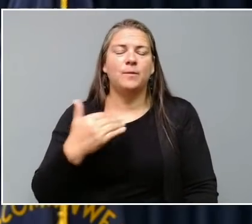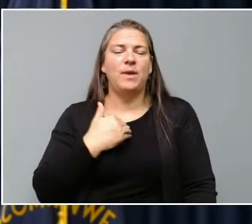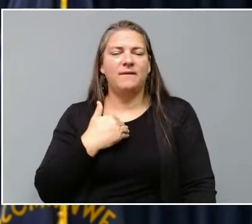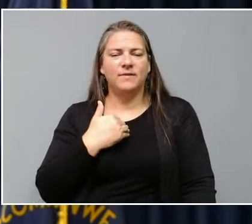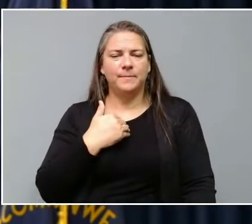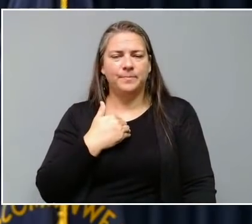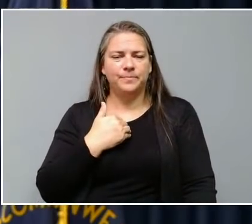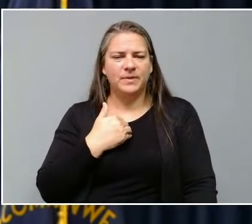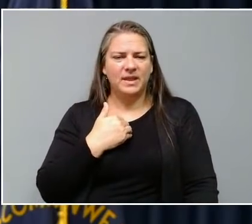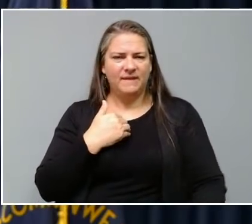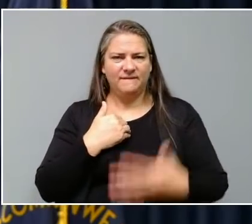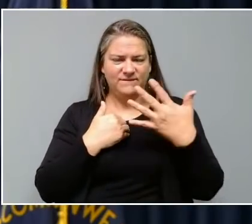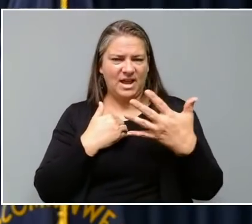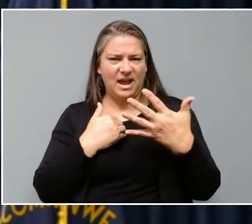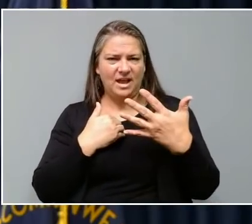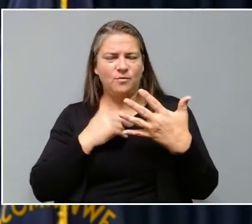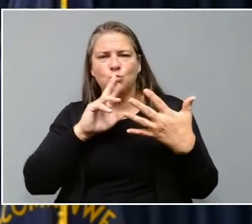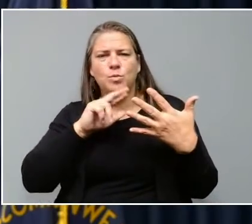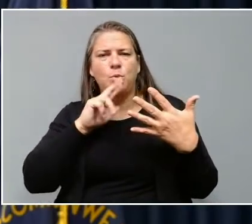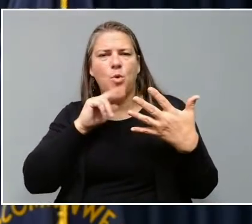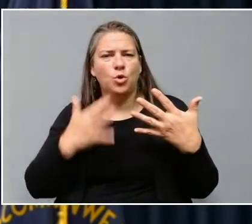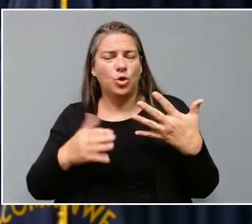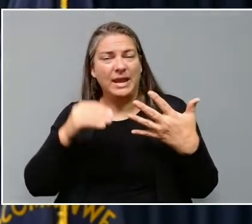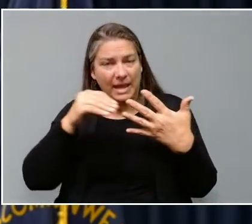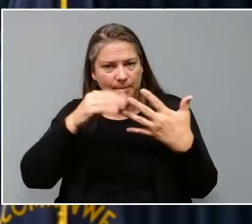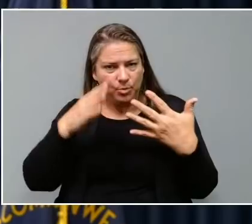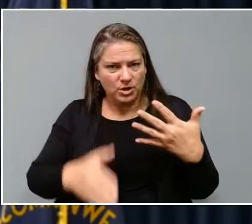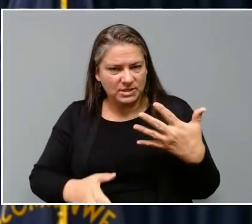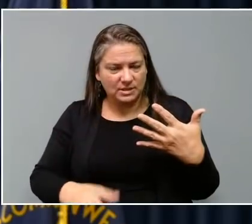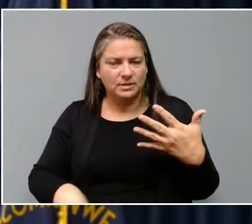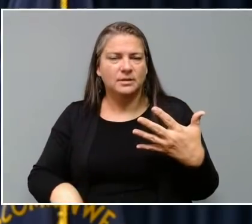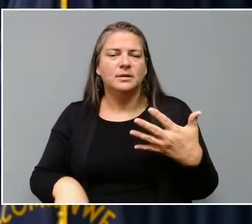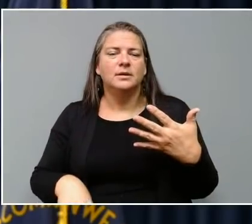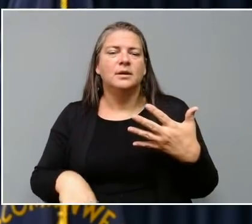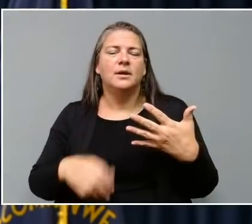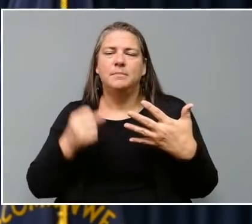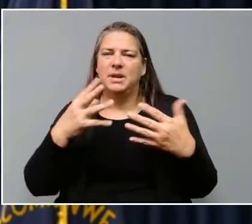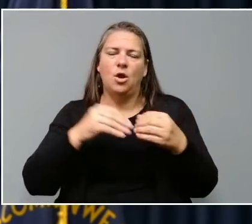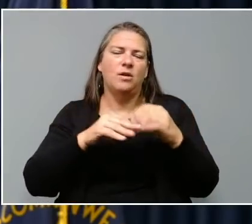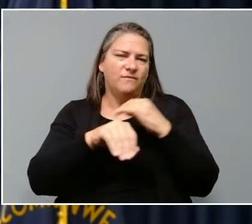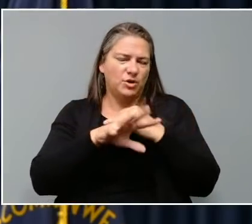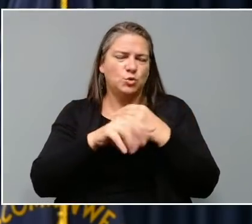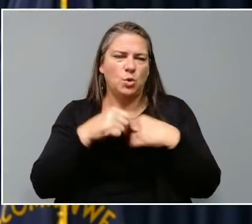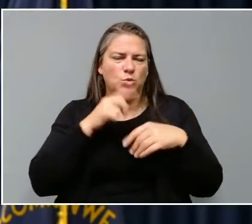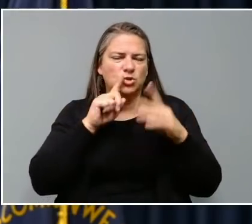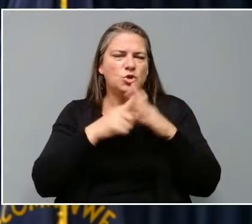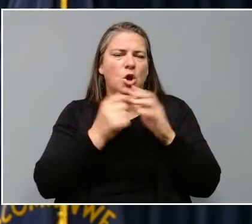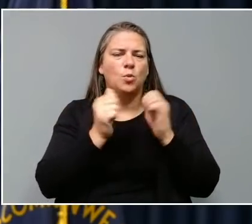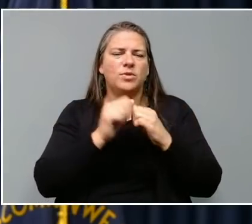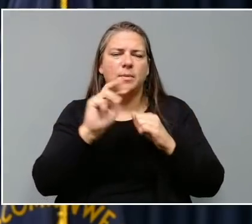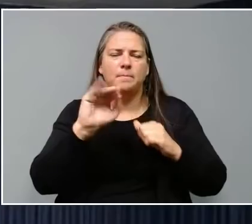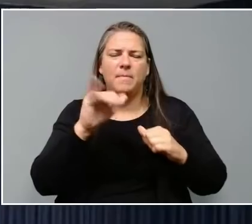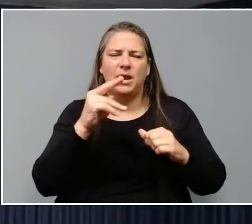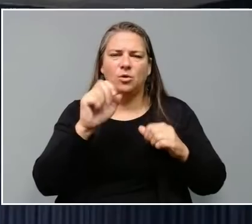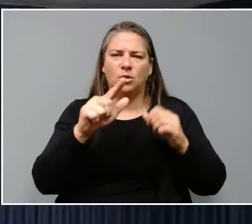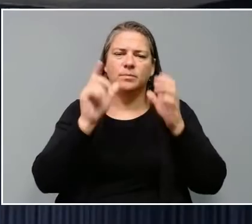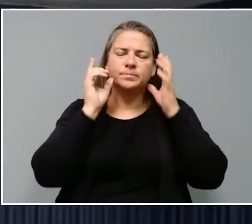think, 5 journalists today in person, many more virtually. We'll start with Michael from